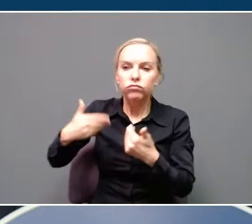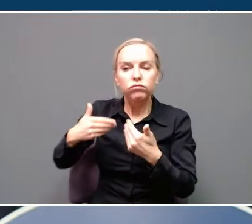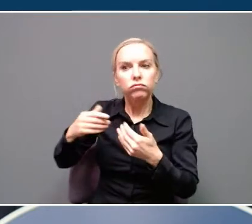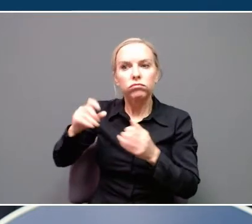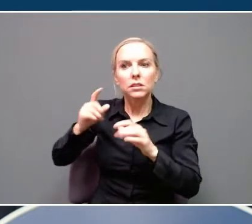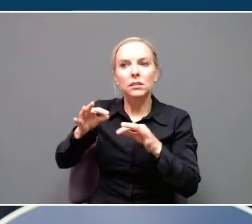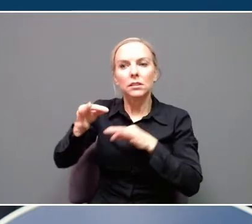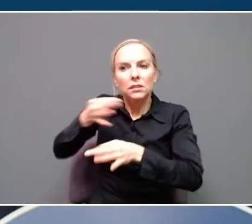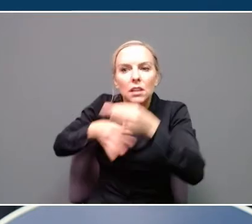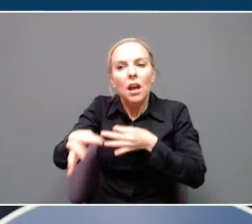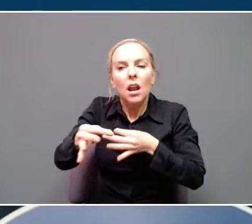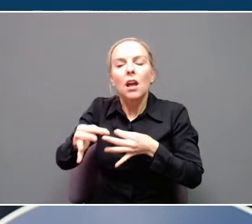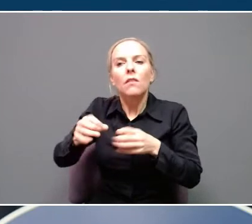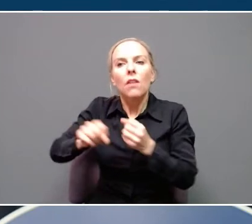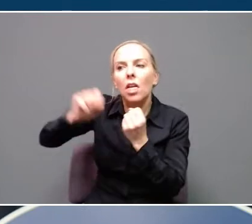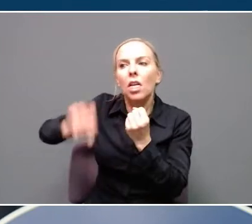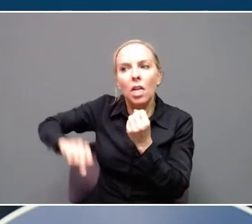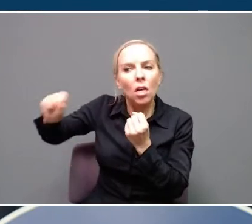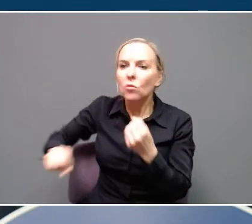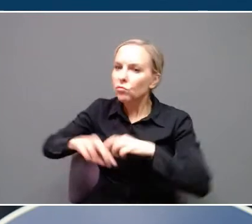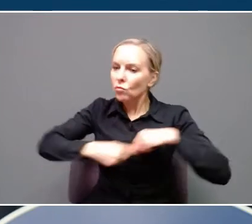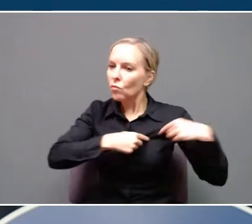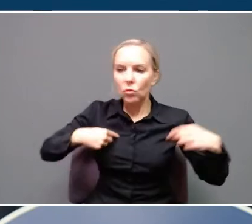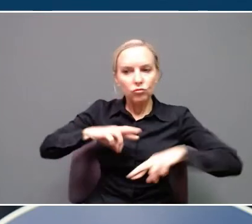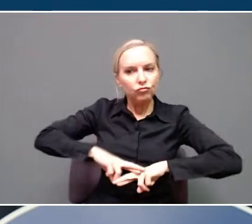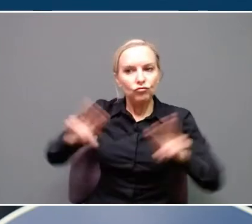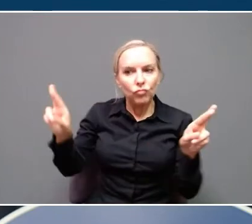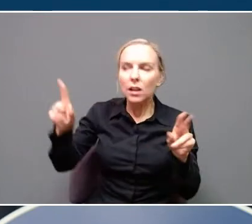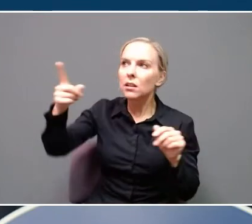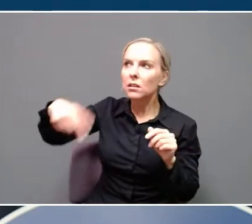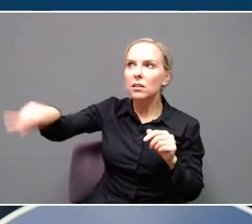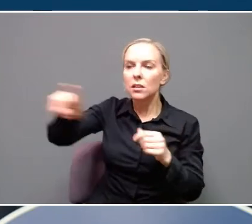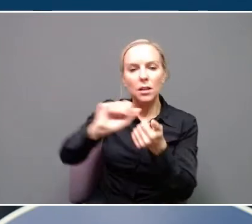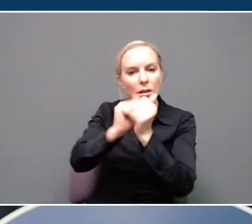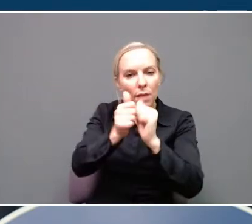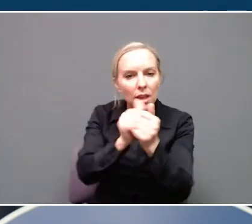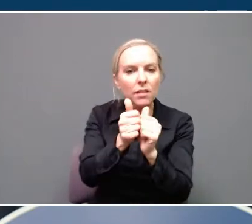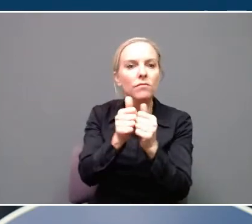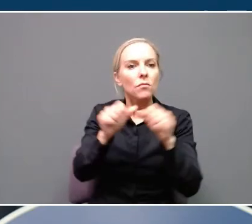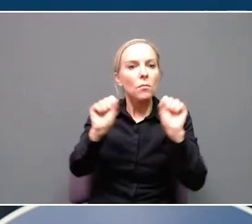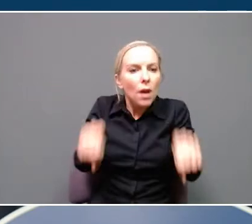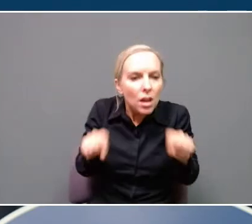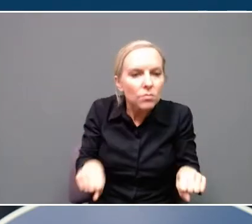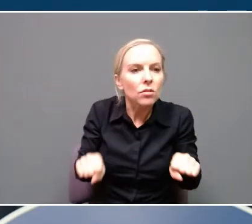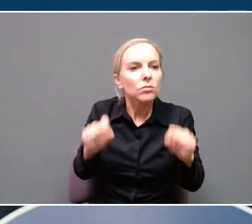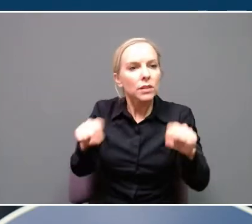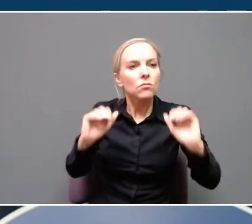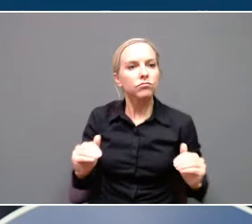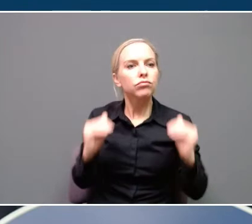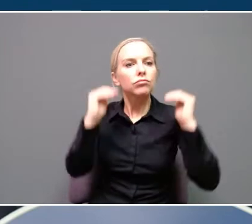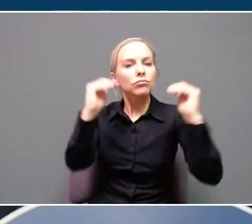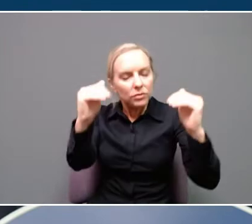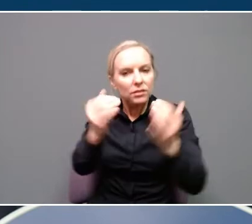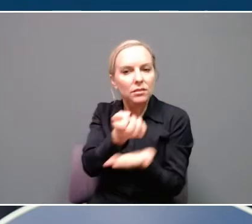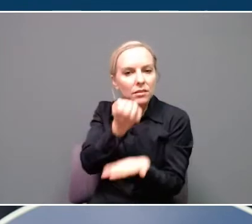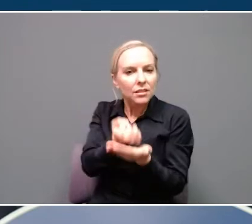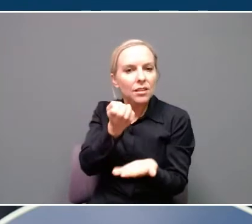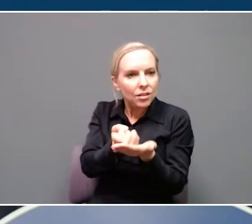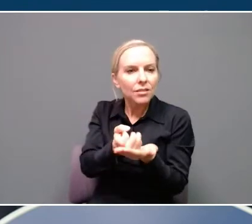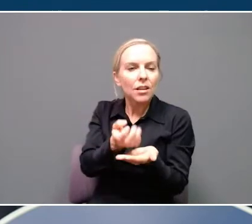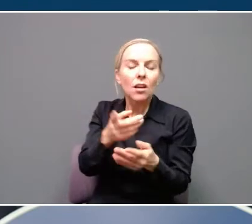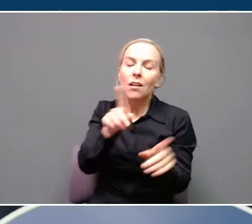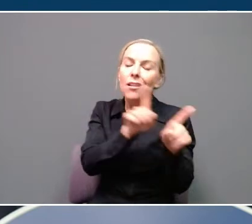to giving the Commonwealth every competitive advantage possible to grow our economy and provide good paying jobs. So I want to thank